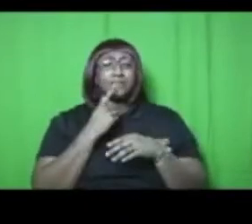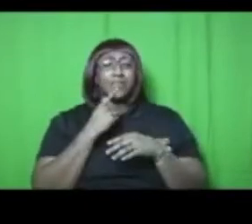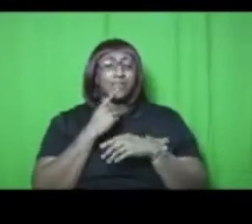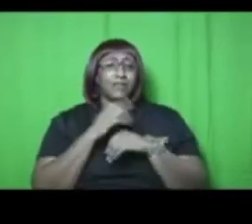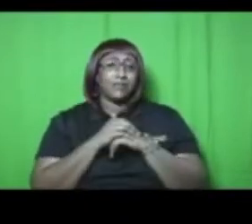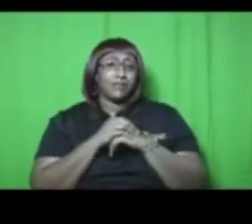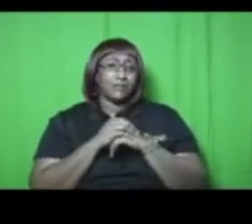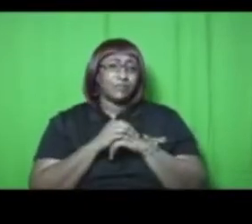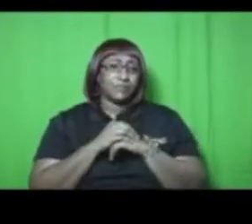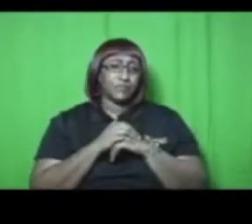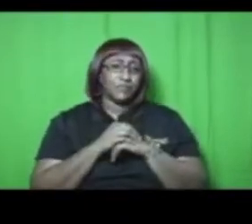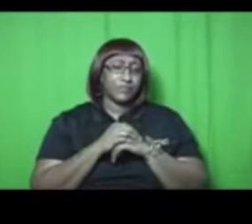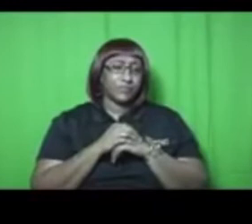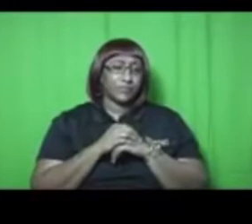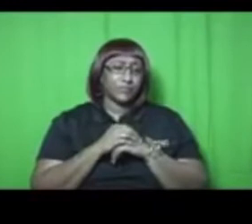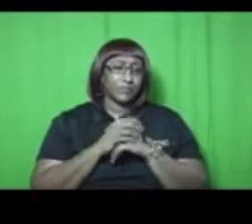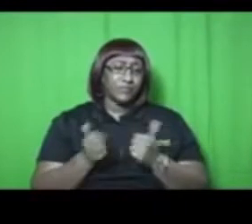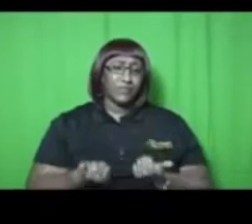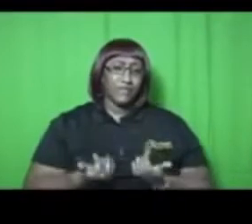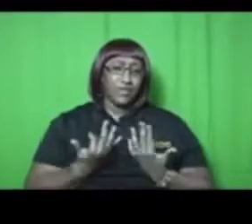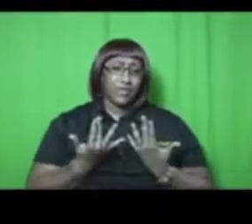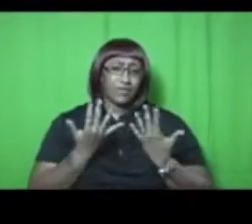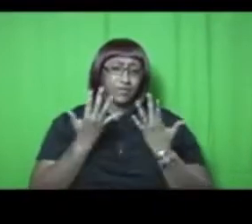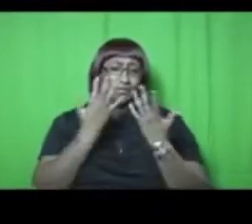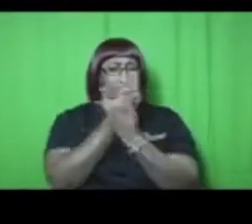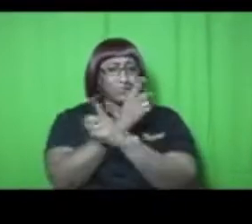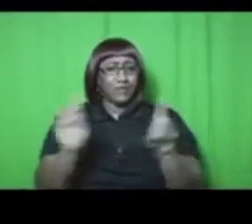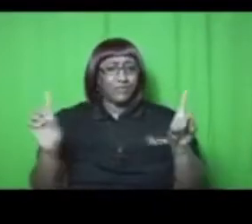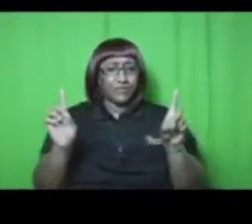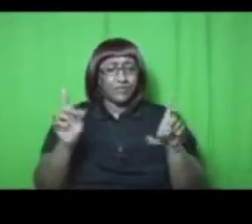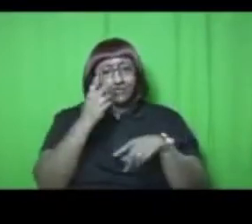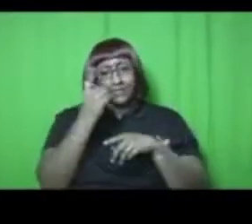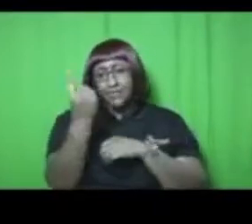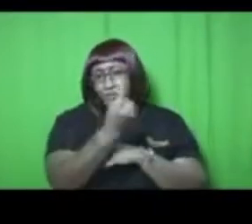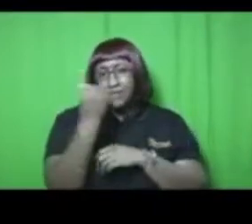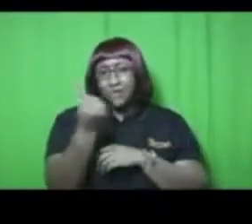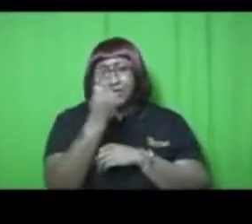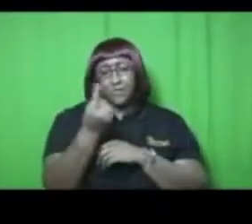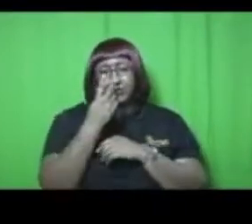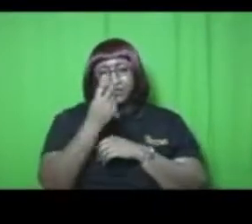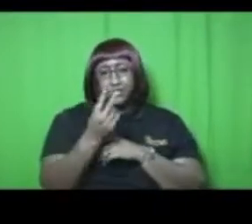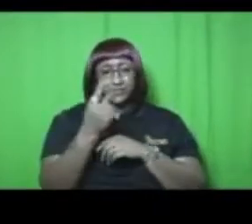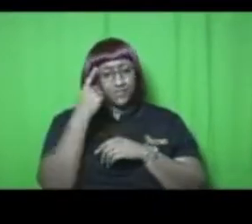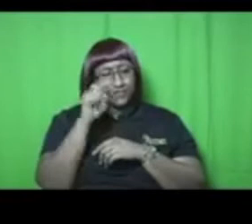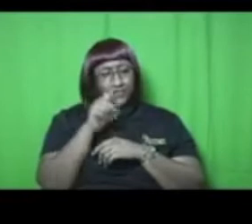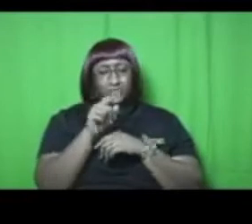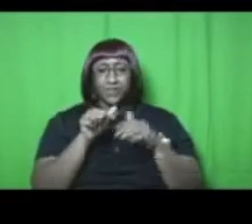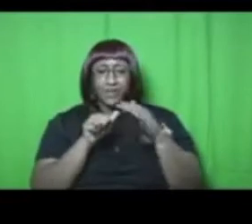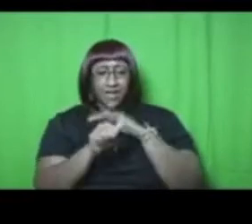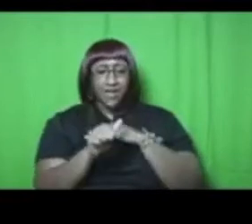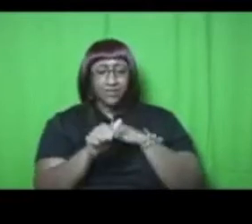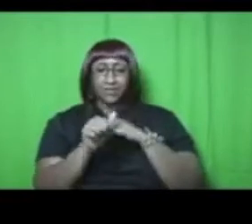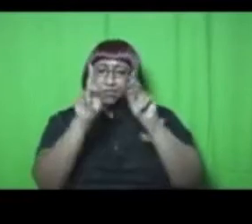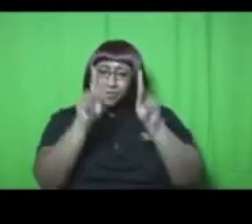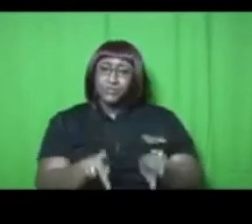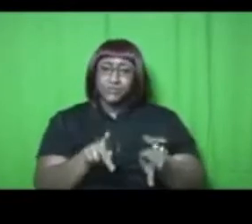Moses, again, that flame, that burning, that deliverer. See, Moses always looked out for the underdog, the